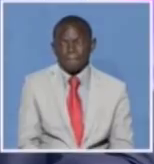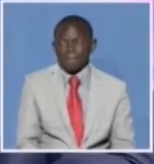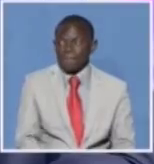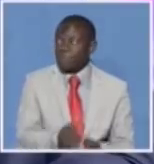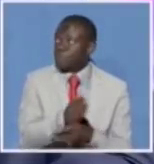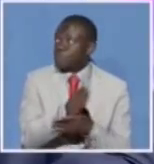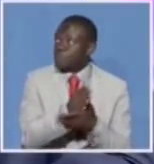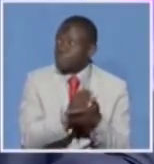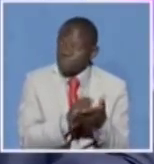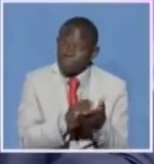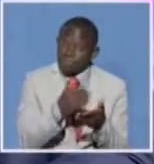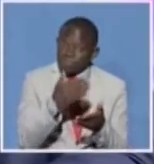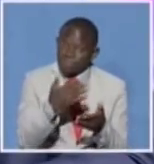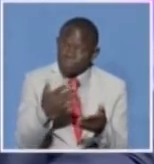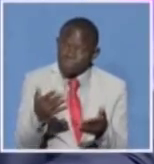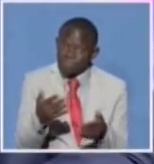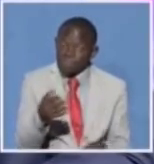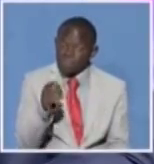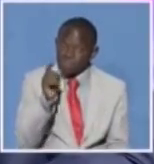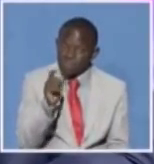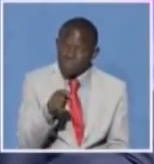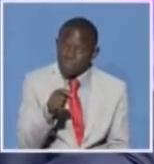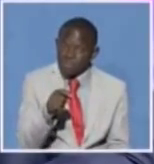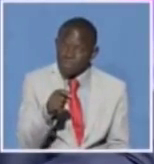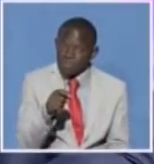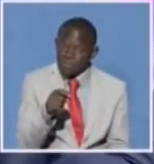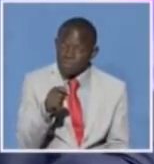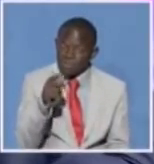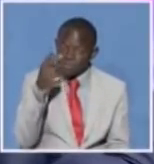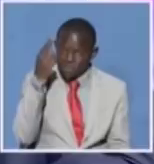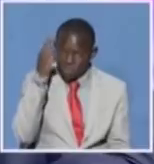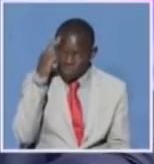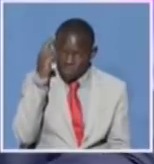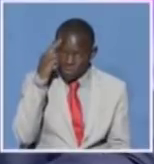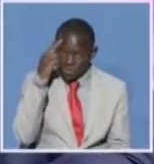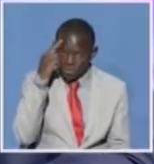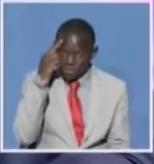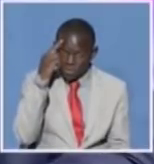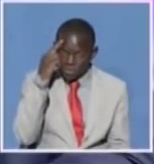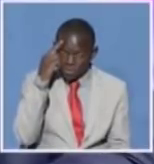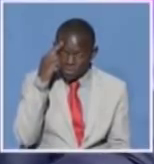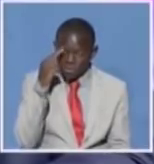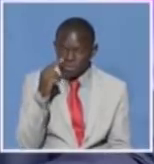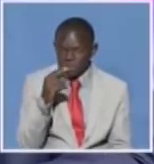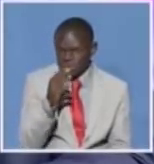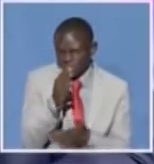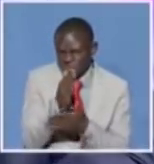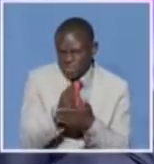account, some of which, as you would have noted, when the